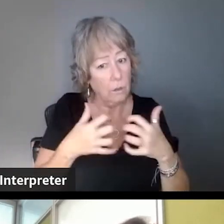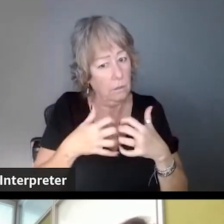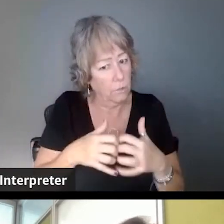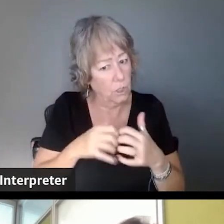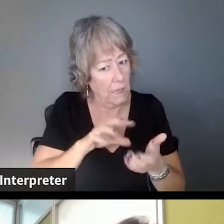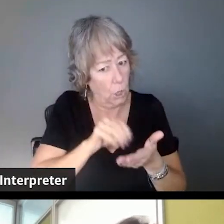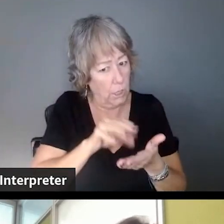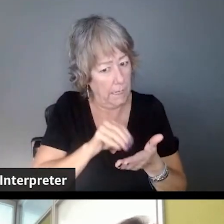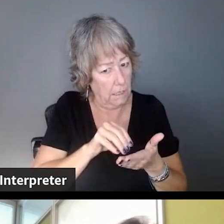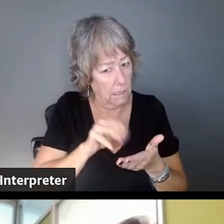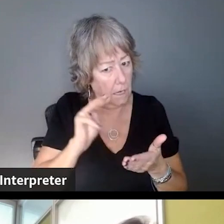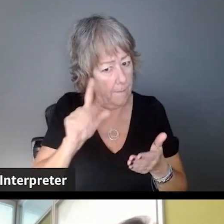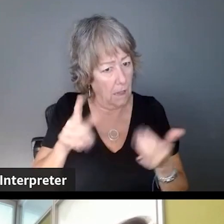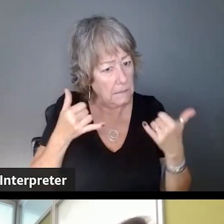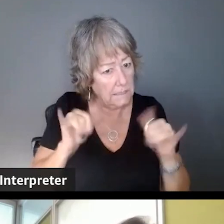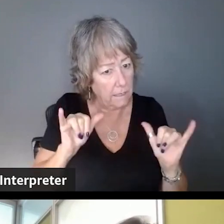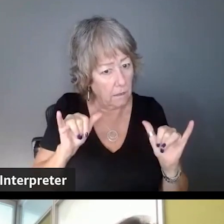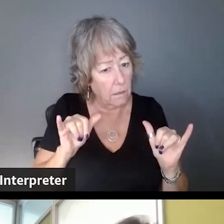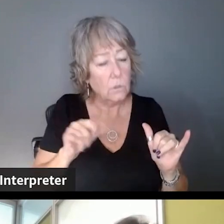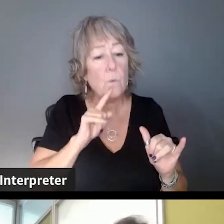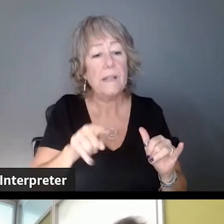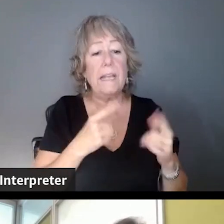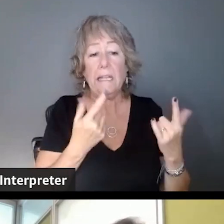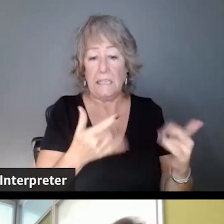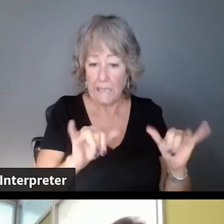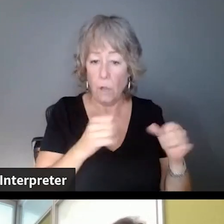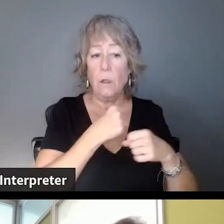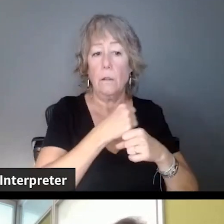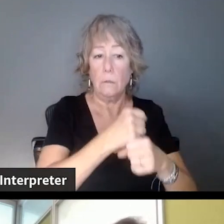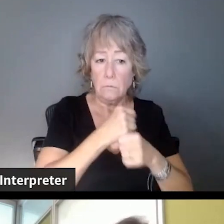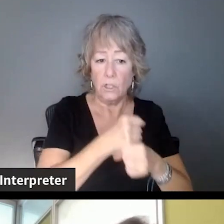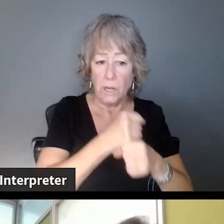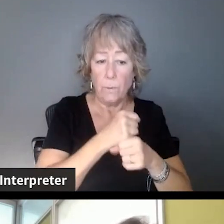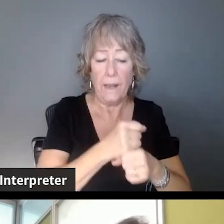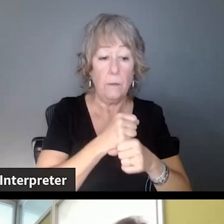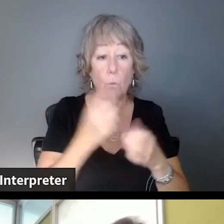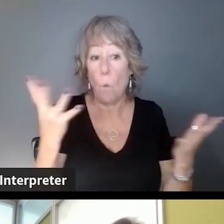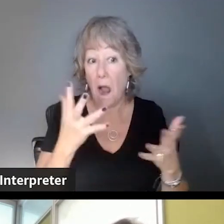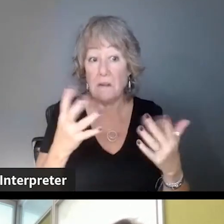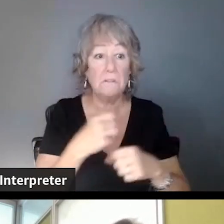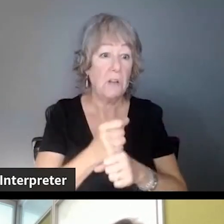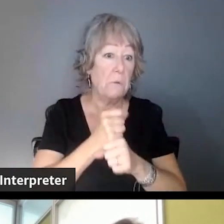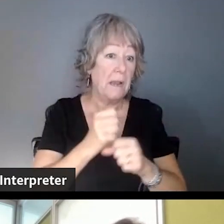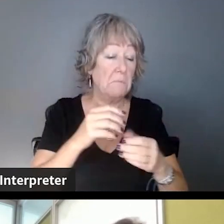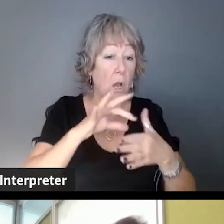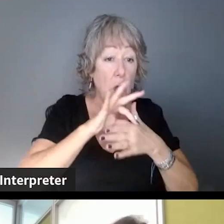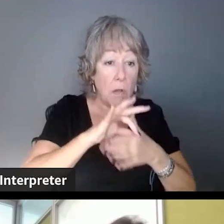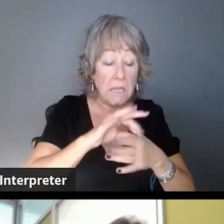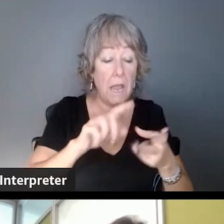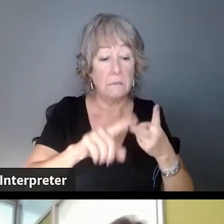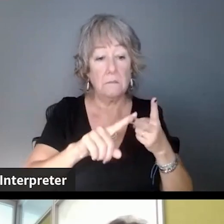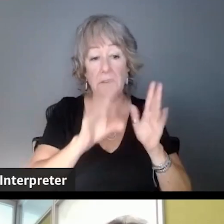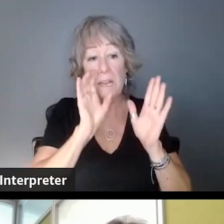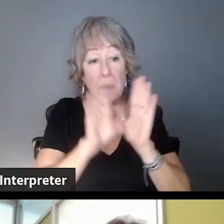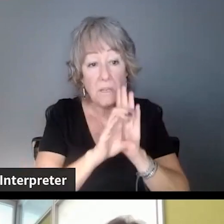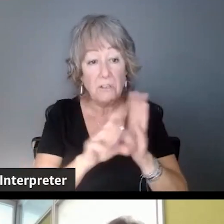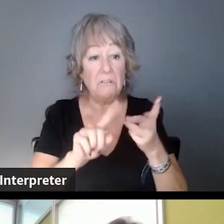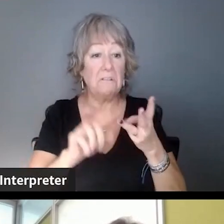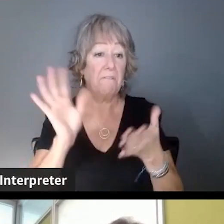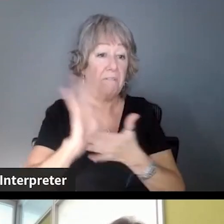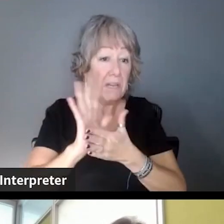generative AI, what is it doing? It's generating. What is it generating? It can generate content, images, videos,